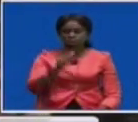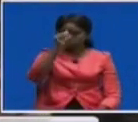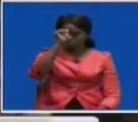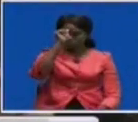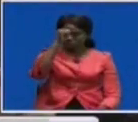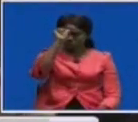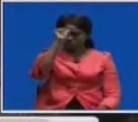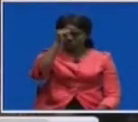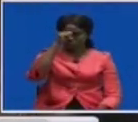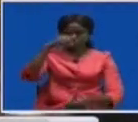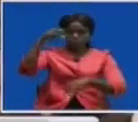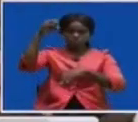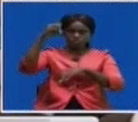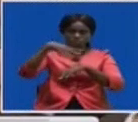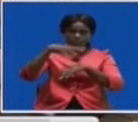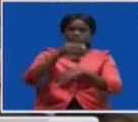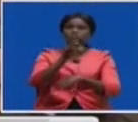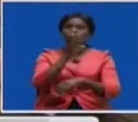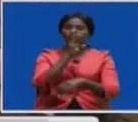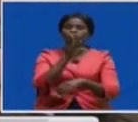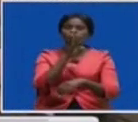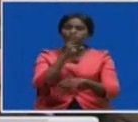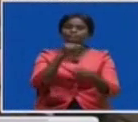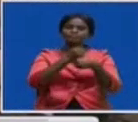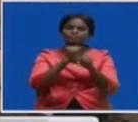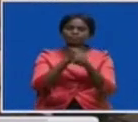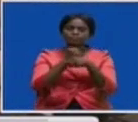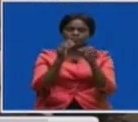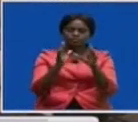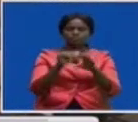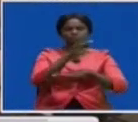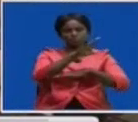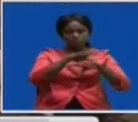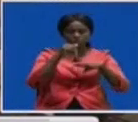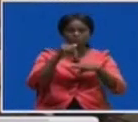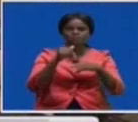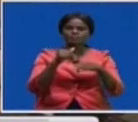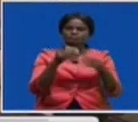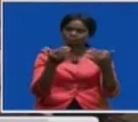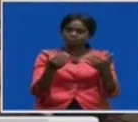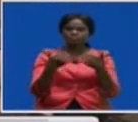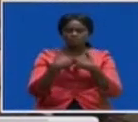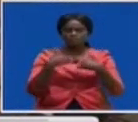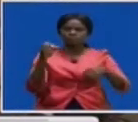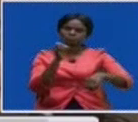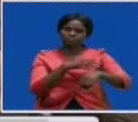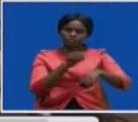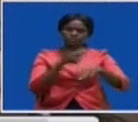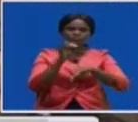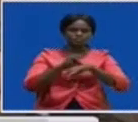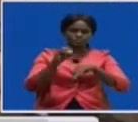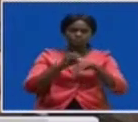India's leading solar-powered water pump manufacturer, Shakti, has been invited to explore investment opportunities in